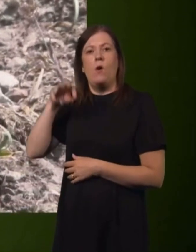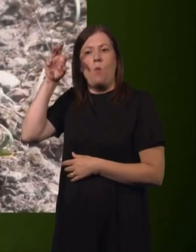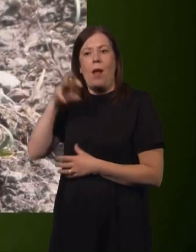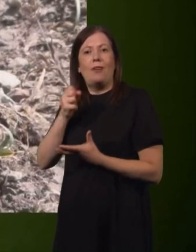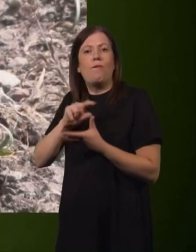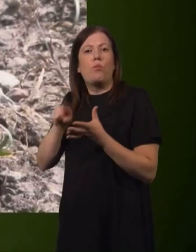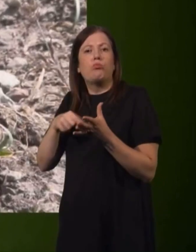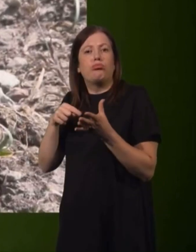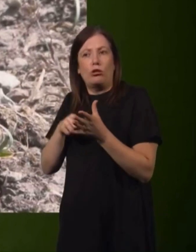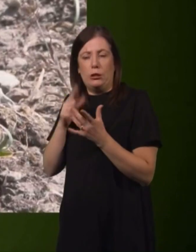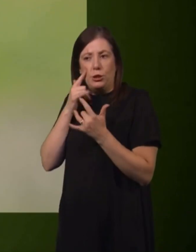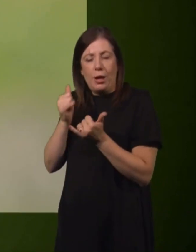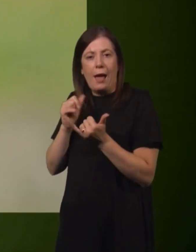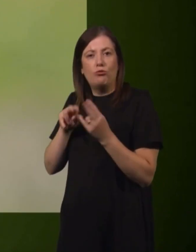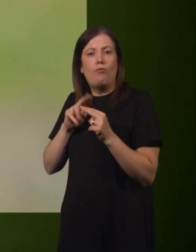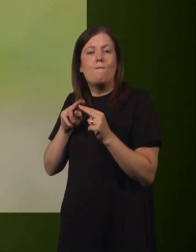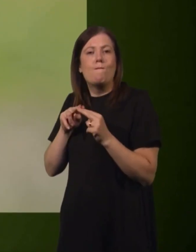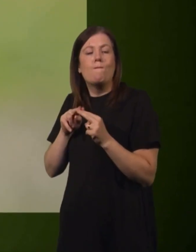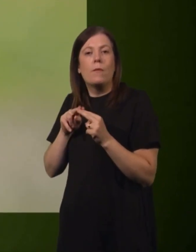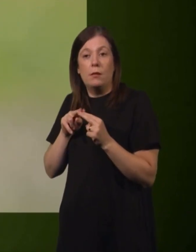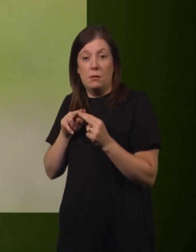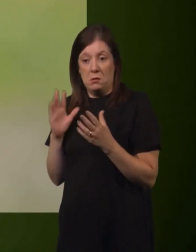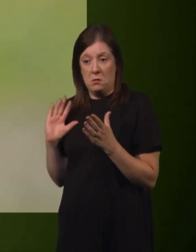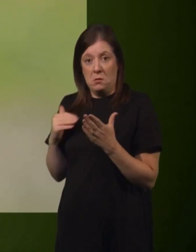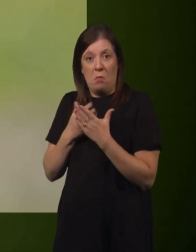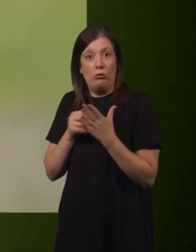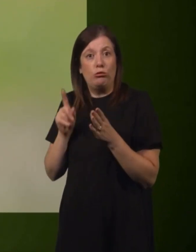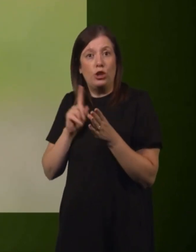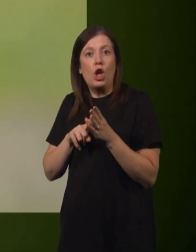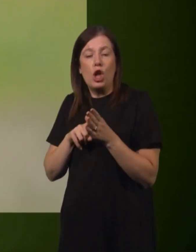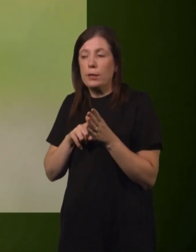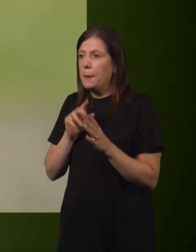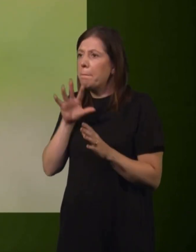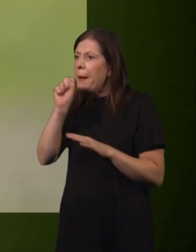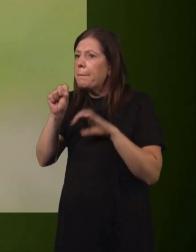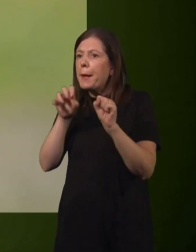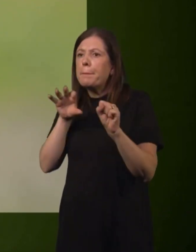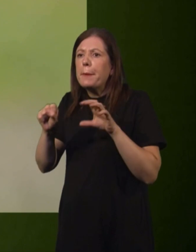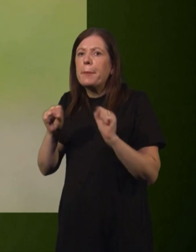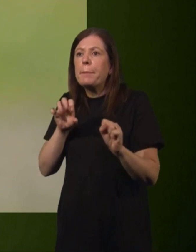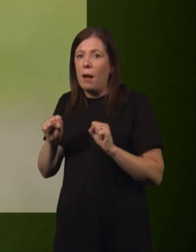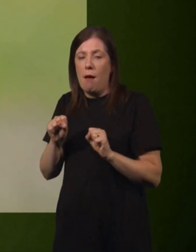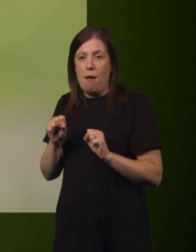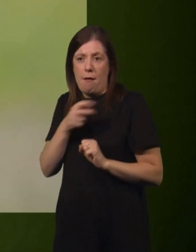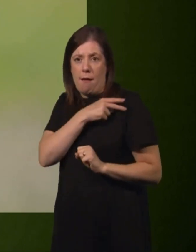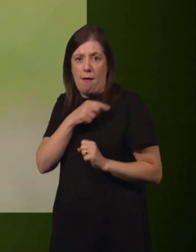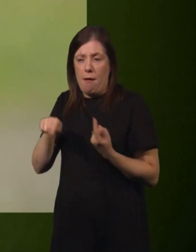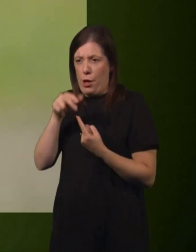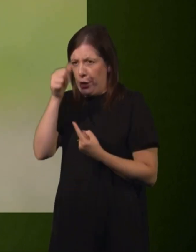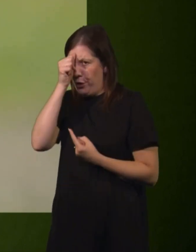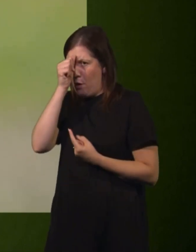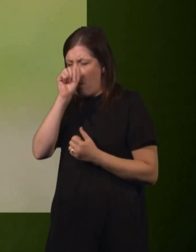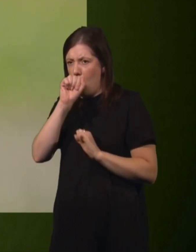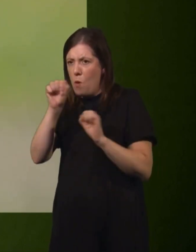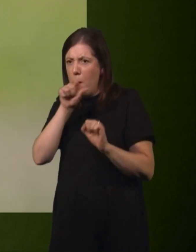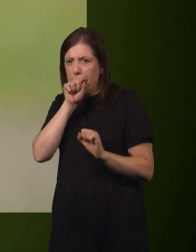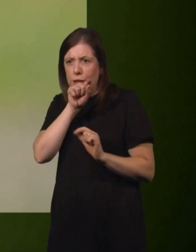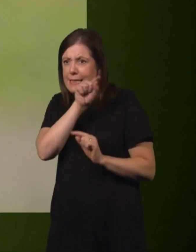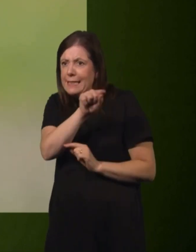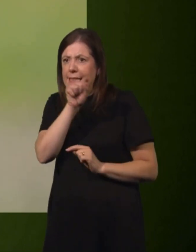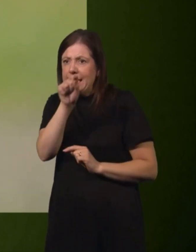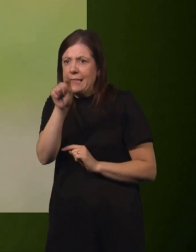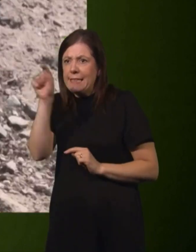It's been running for about 30 years. It's a brilliant colour ringing project that allows the team to monitor the individuals, to